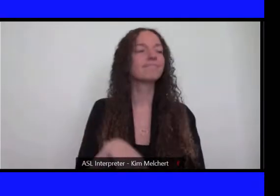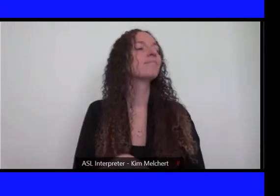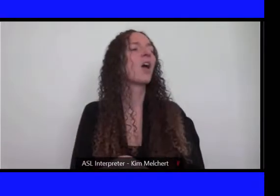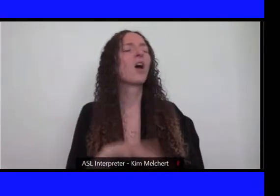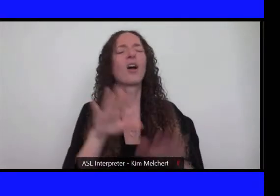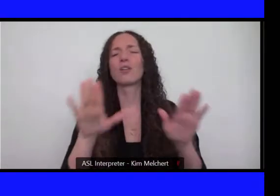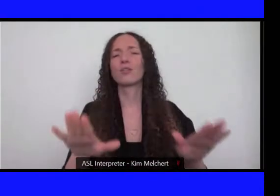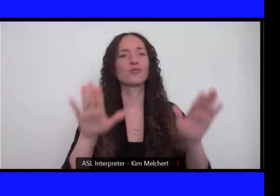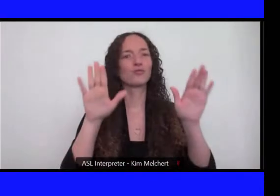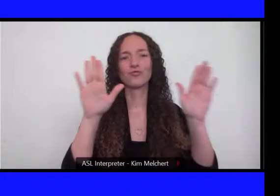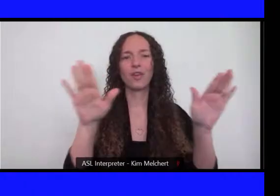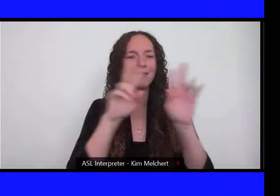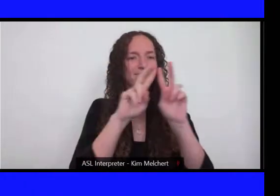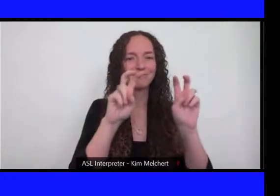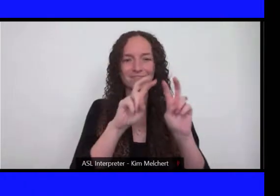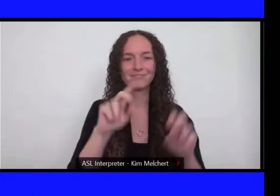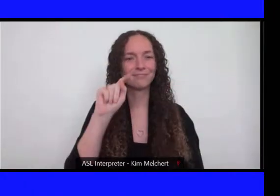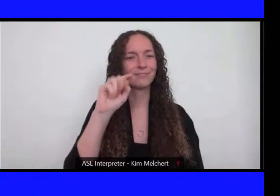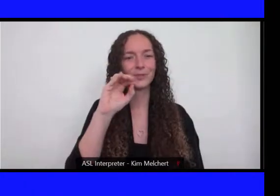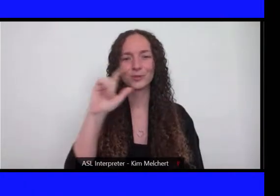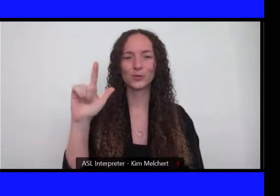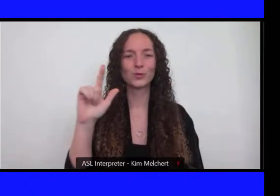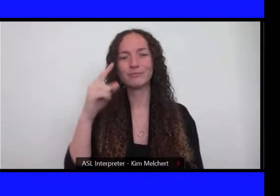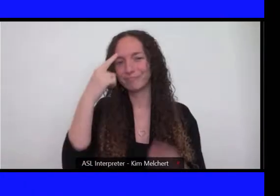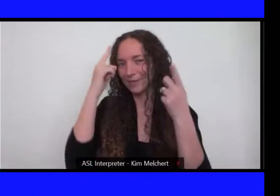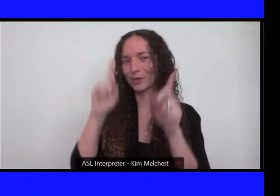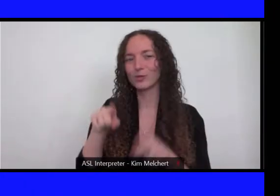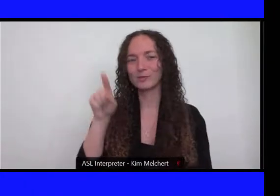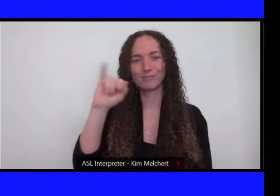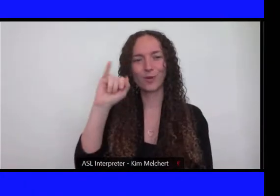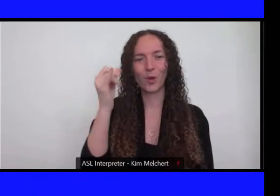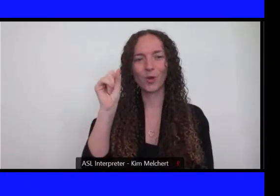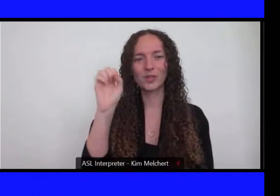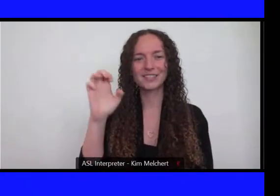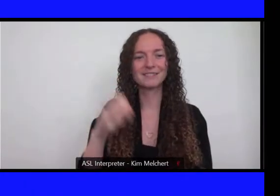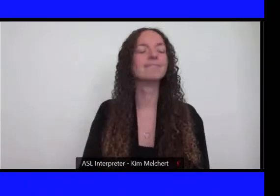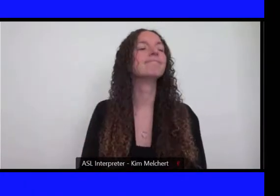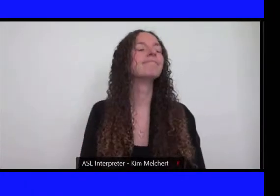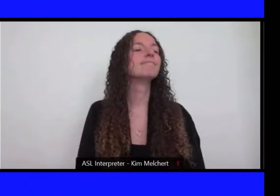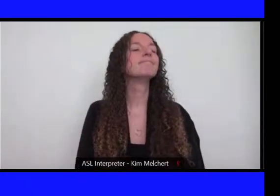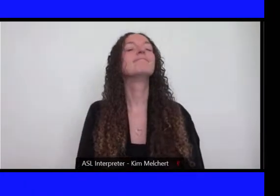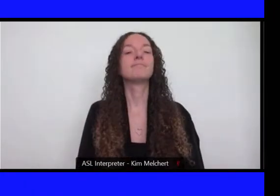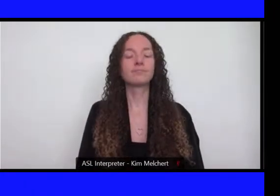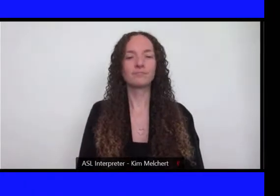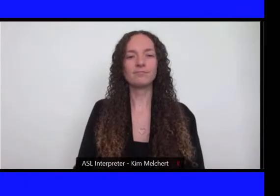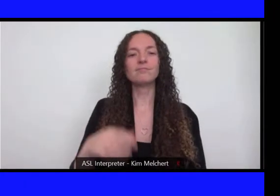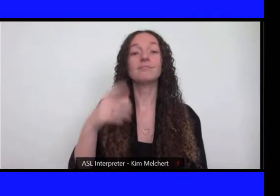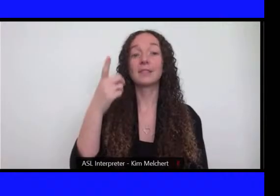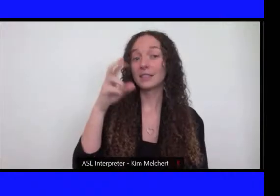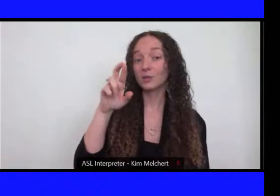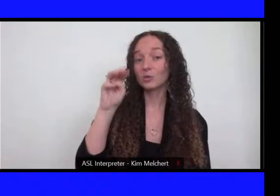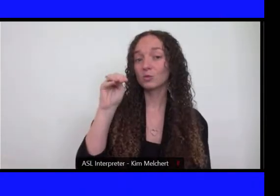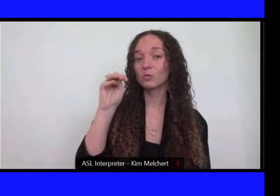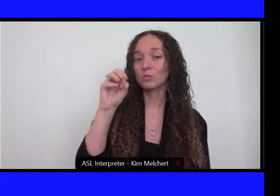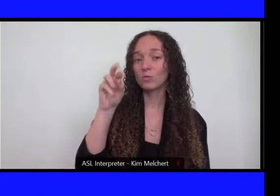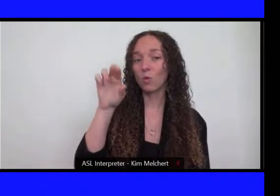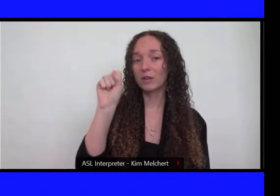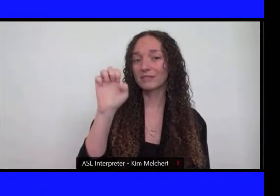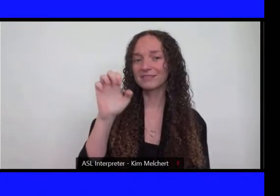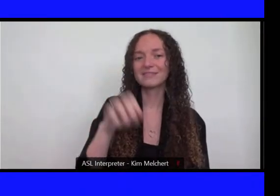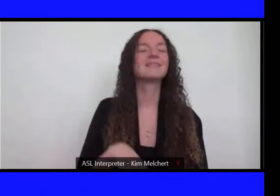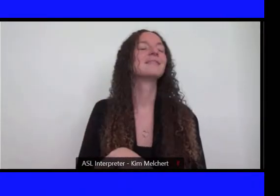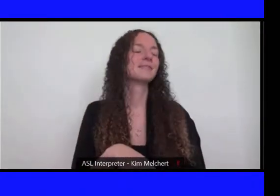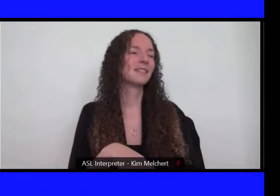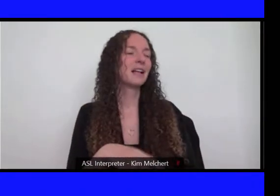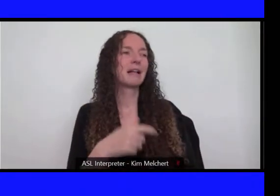blood pressure control that the team's working towards. Yeah, we've been working towards a 75%